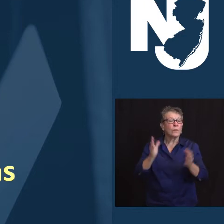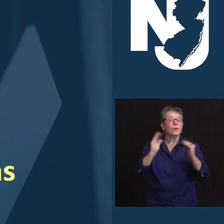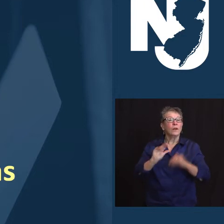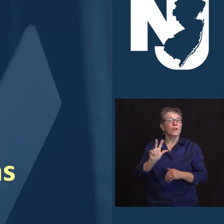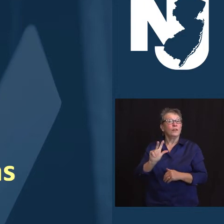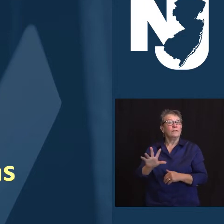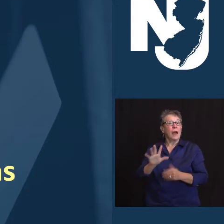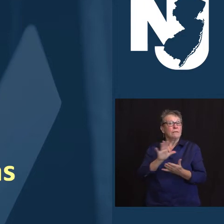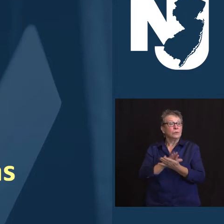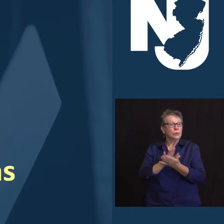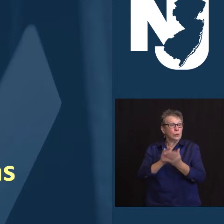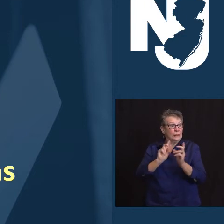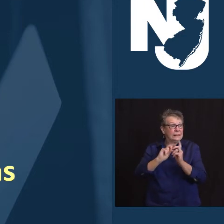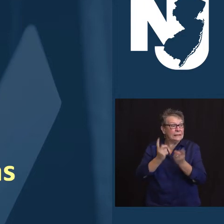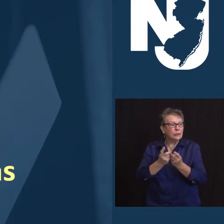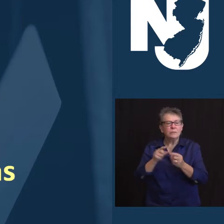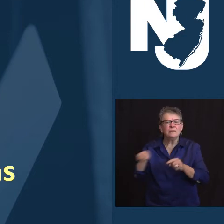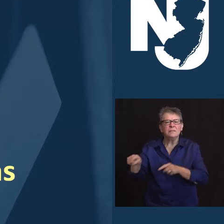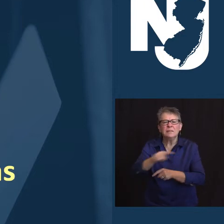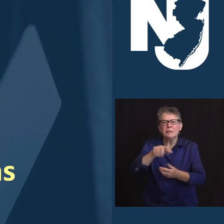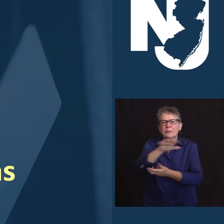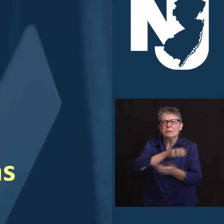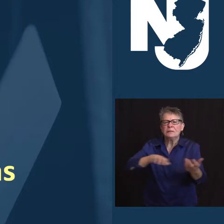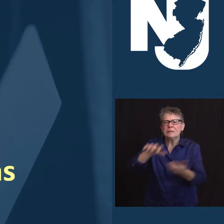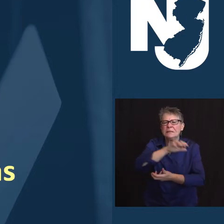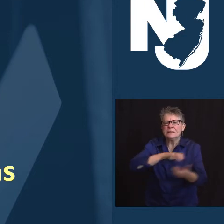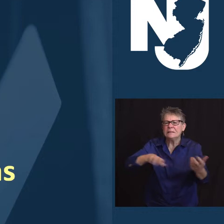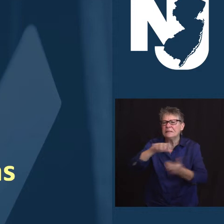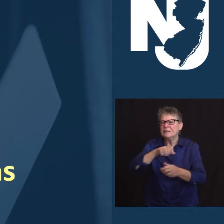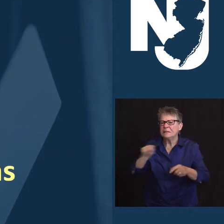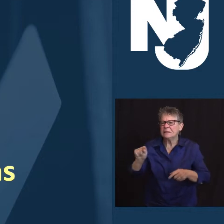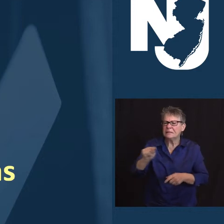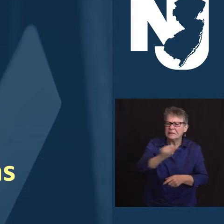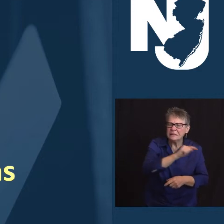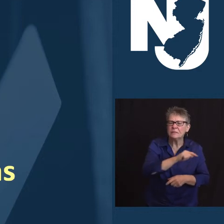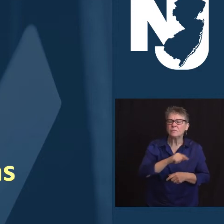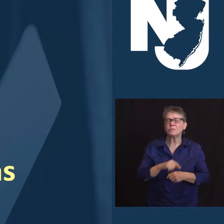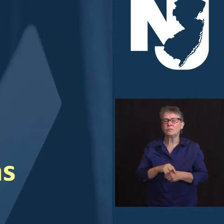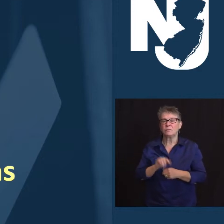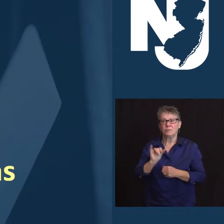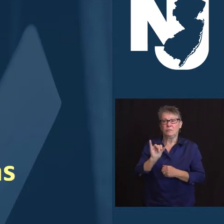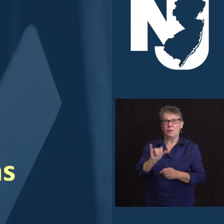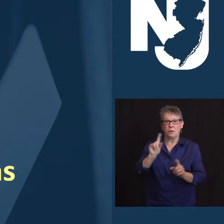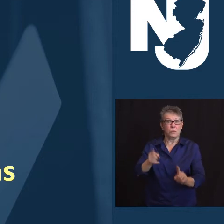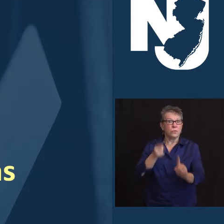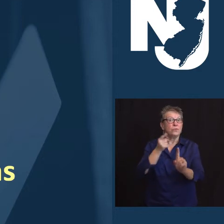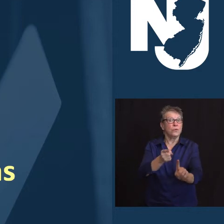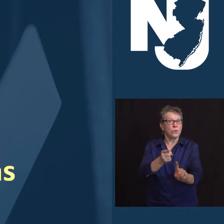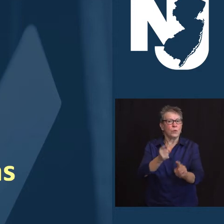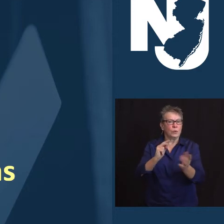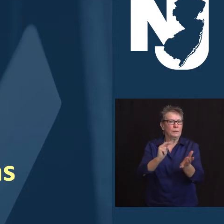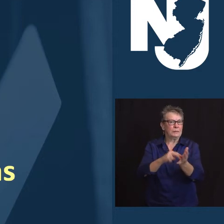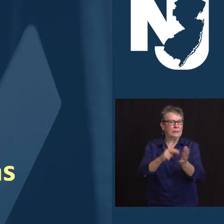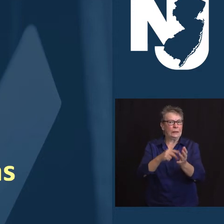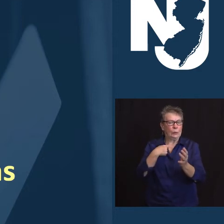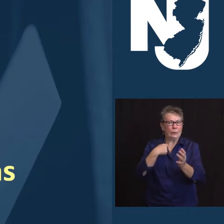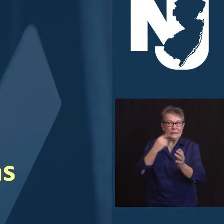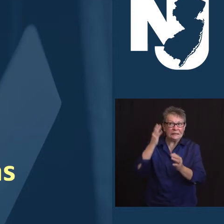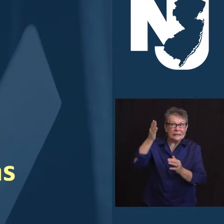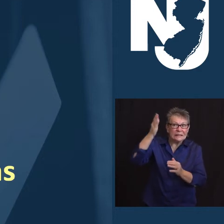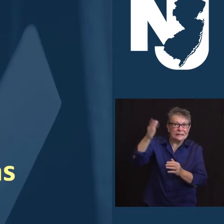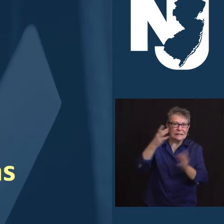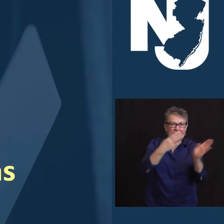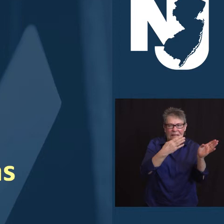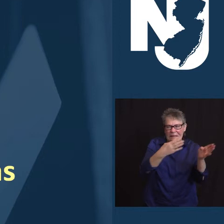is going steadily in the direction of in-person instruction, at least in some form, which further supports our work toward making